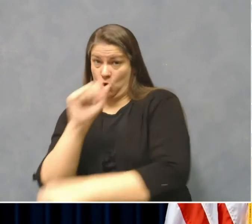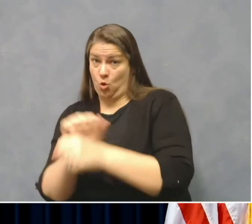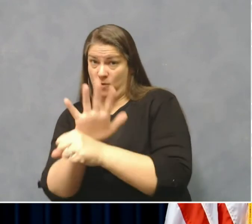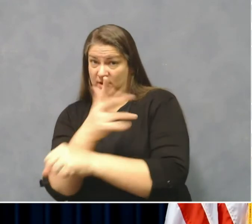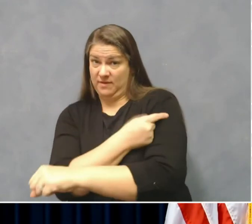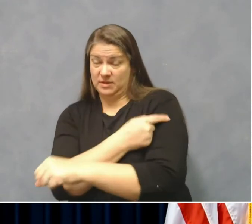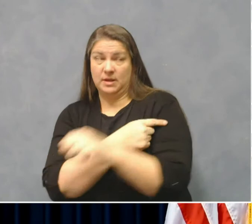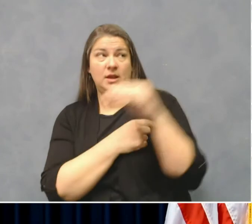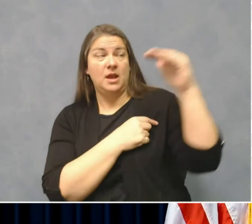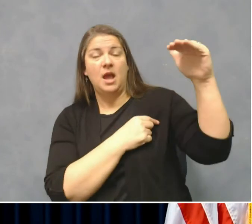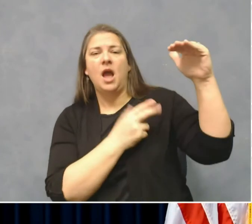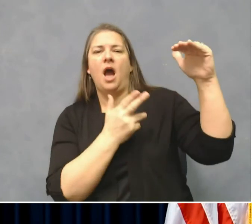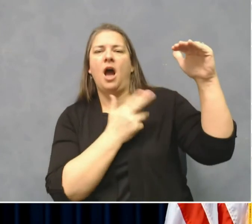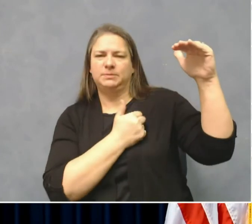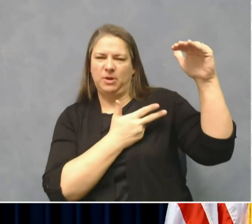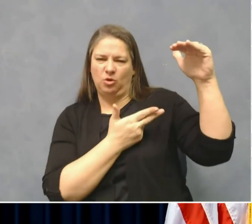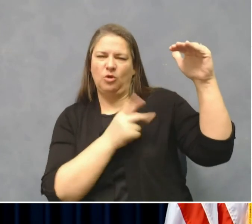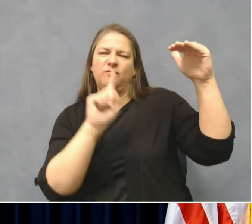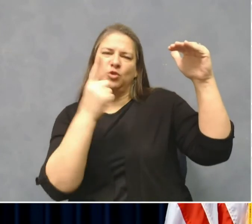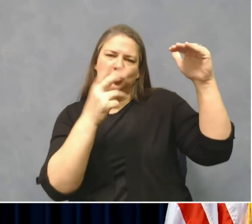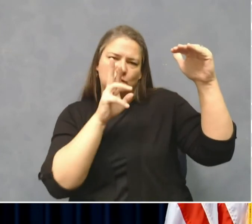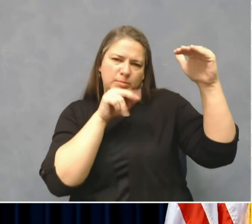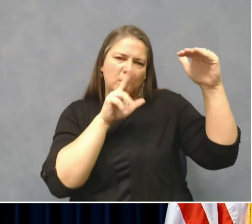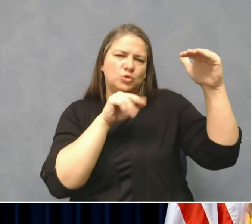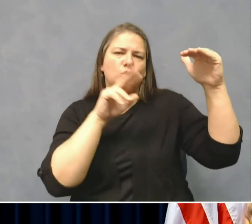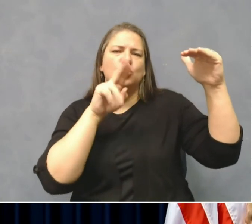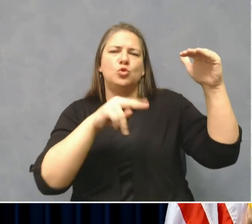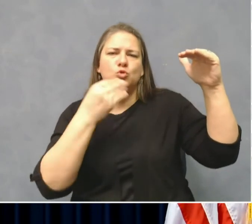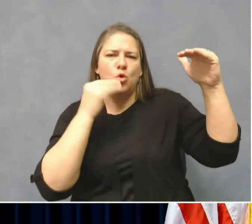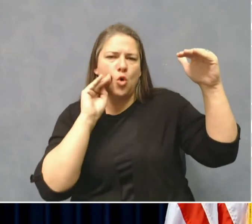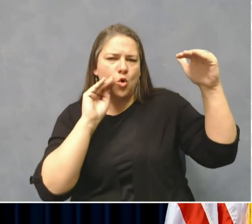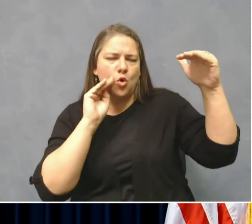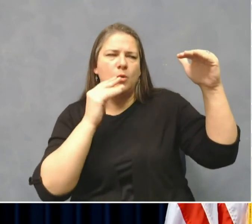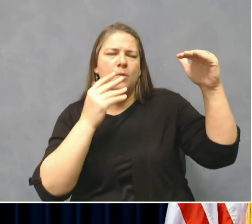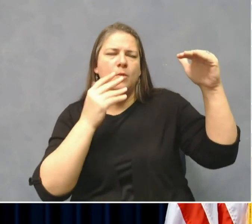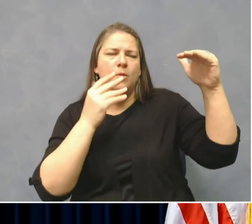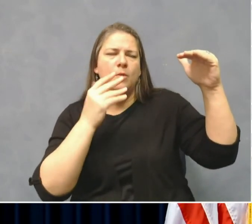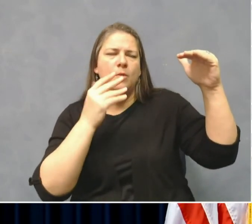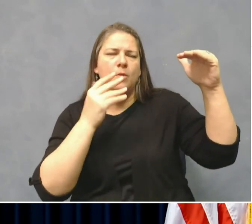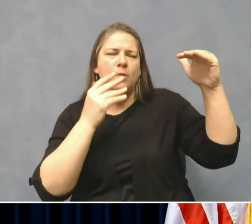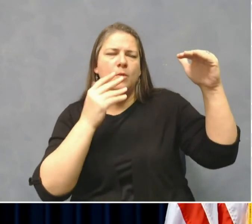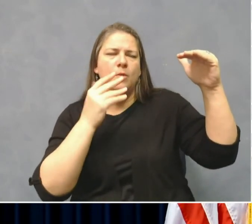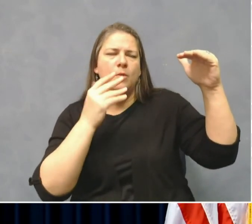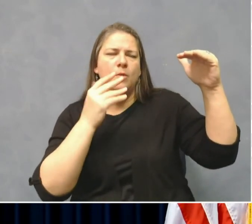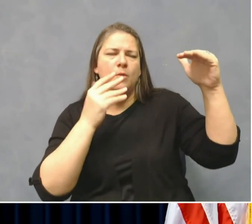first responders and nursing home, long-term care residents and staff